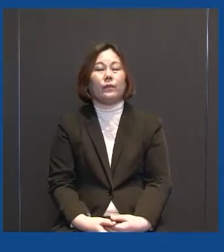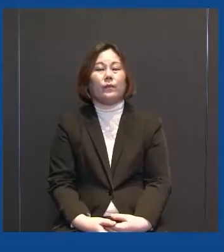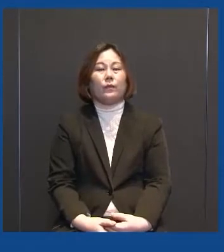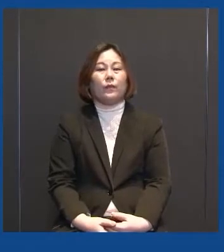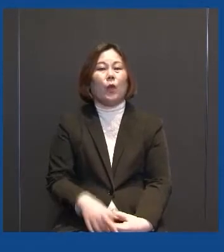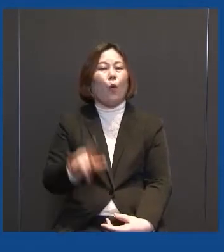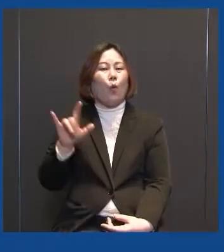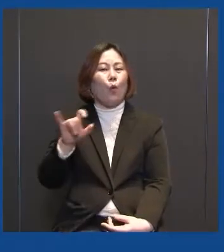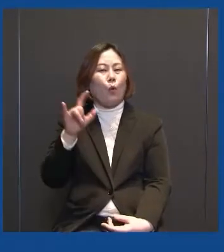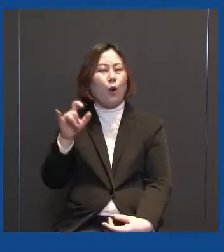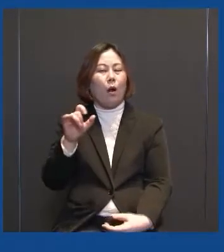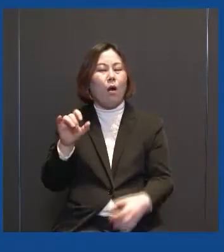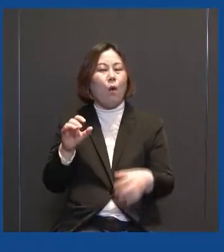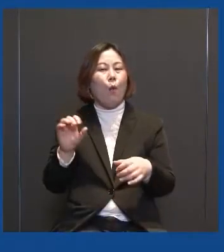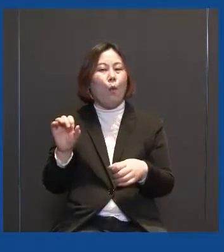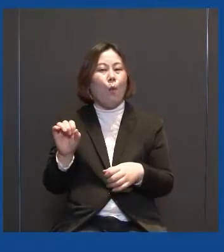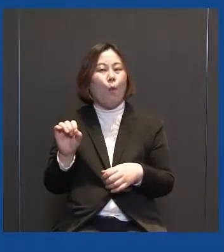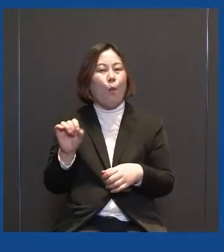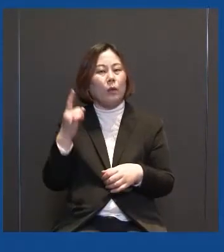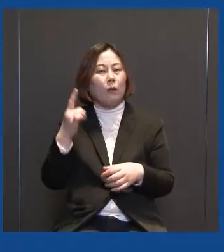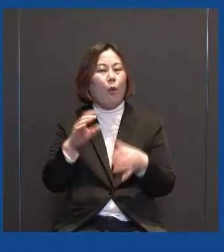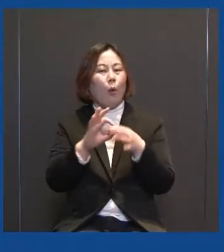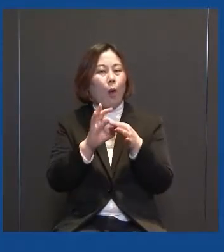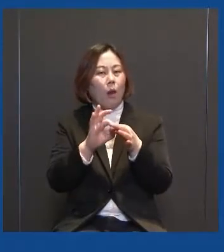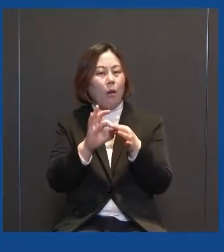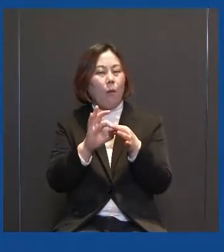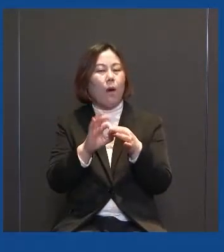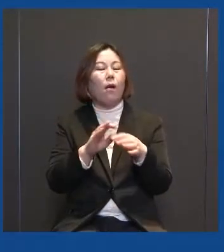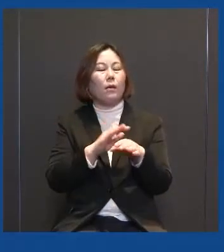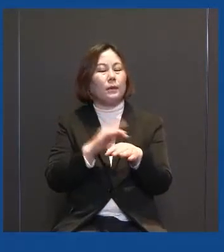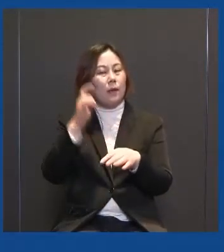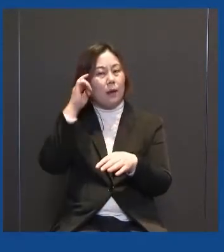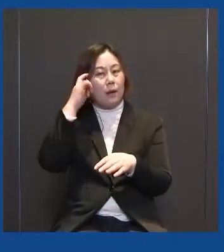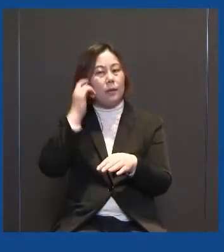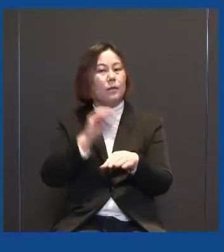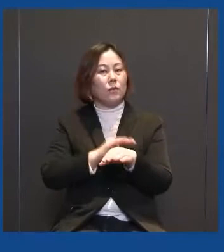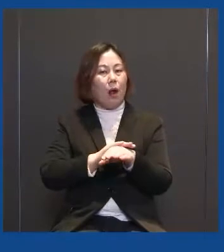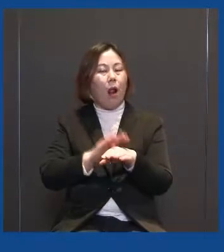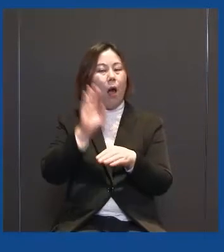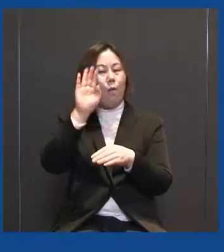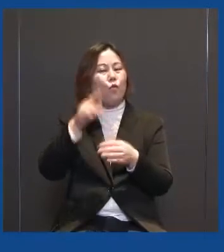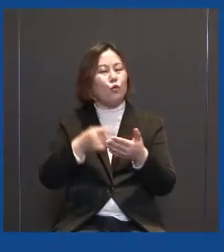related policies in the context of COVID-19. What are some of the